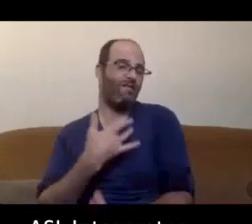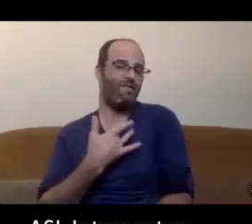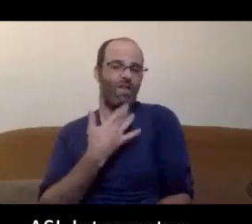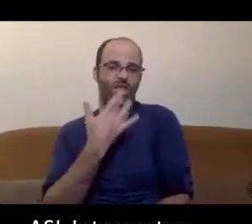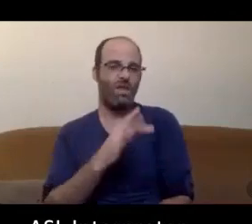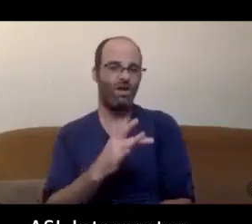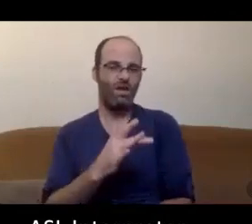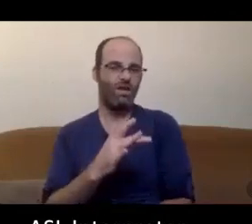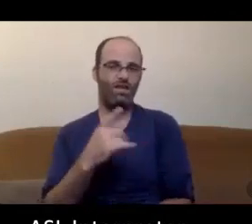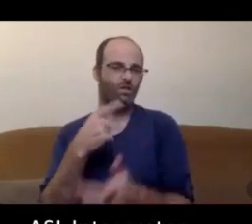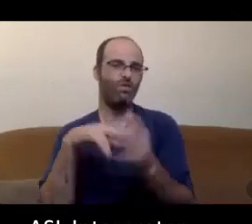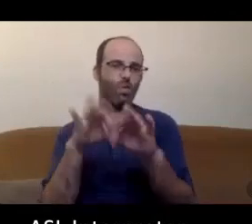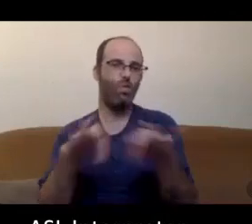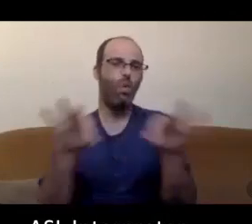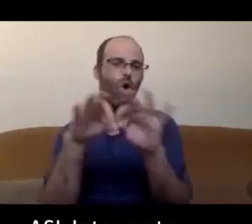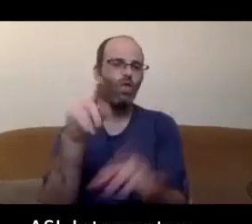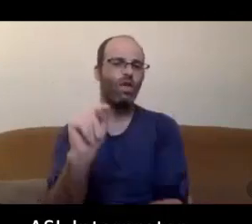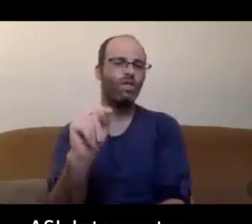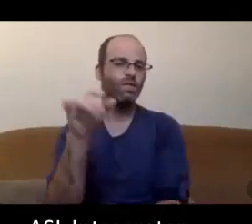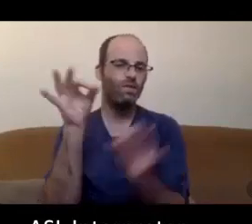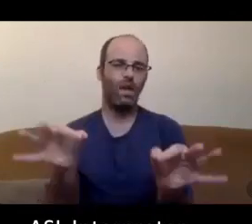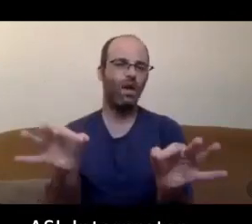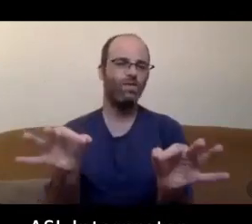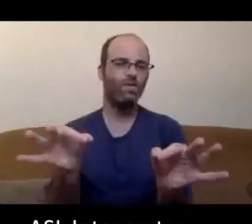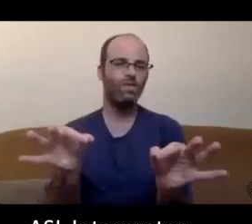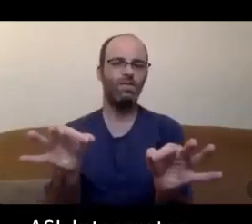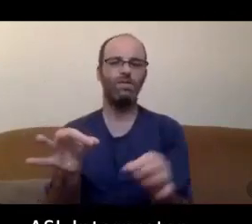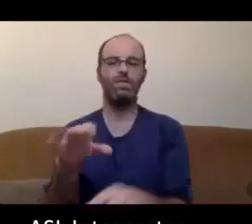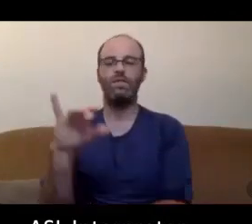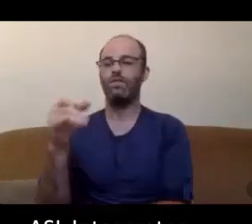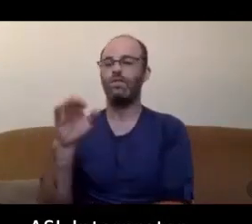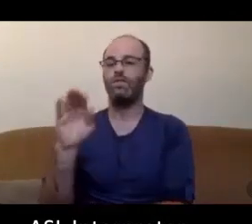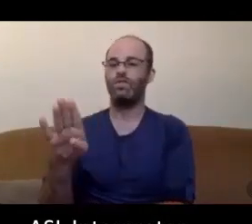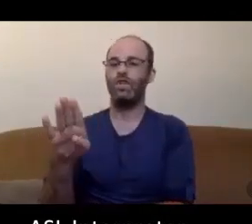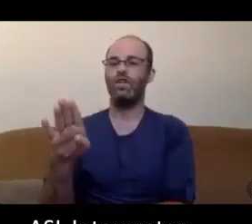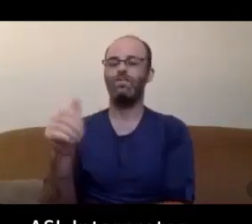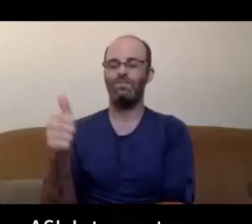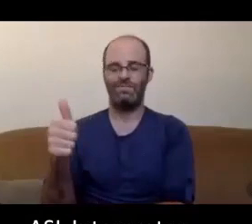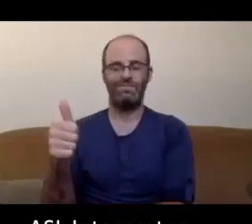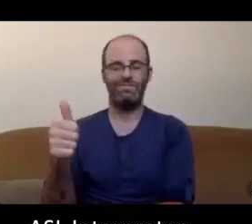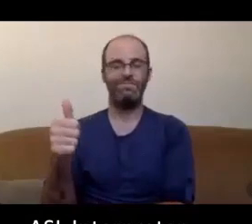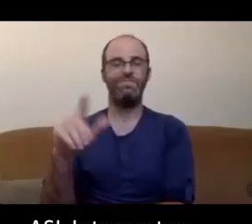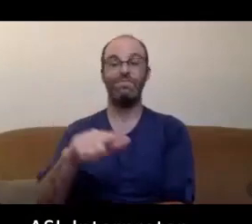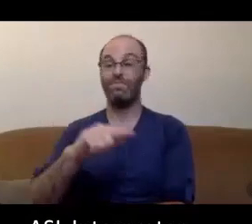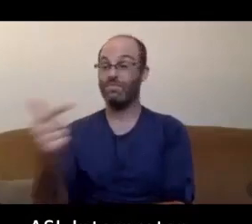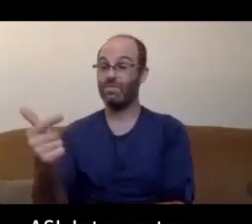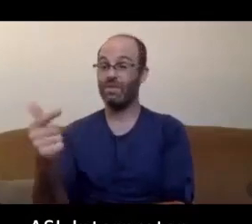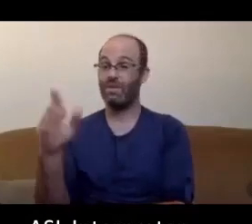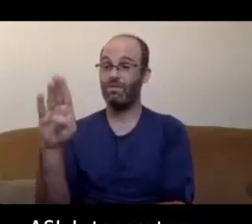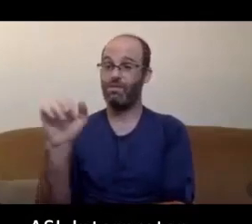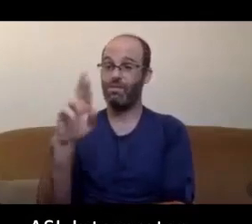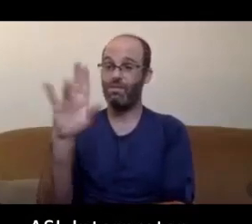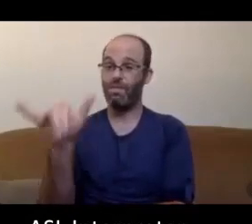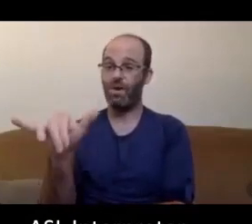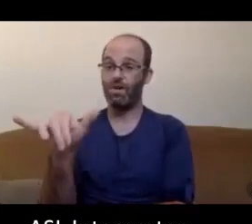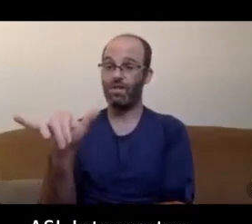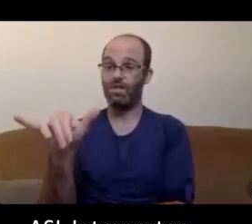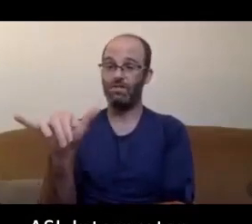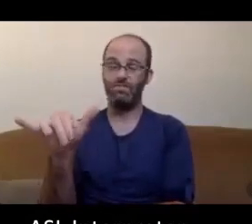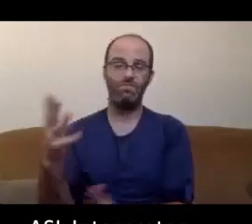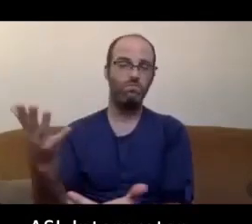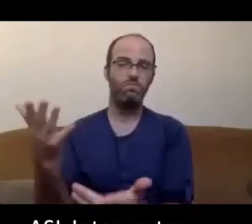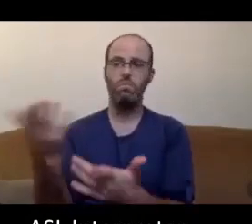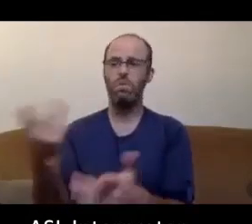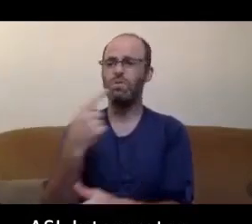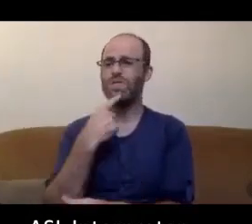Awesome. And Barney, what do you say to people who tell you that what you're doing just